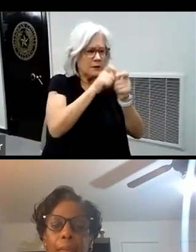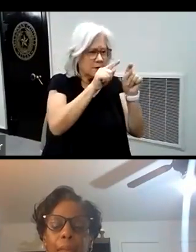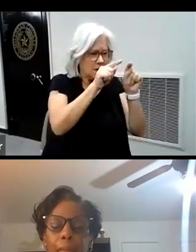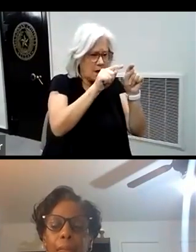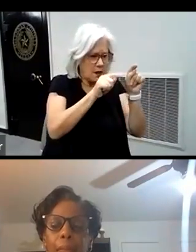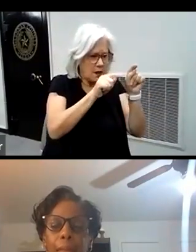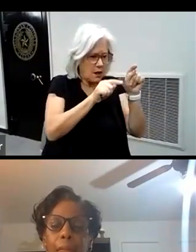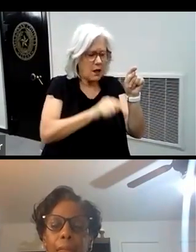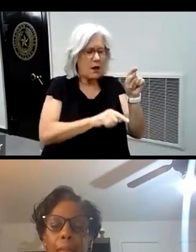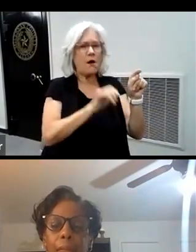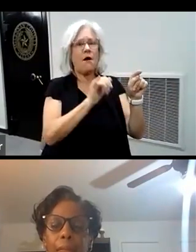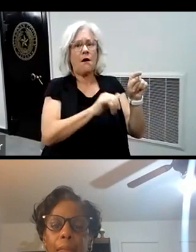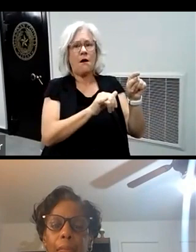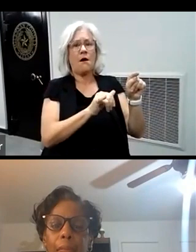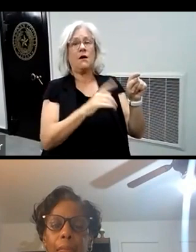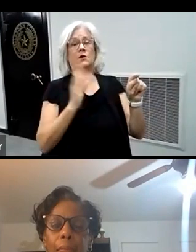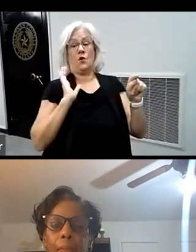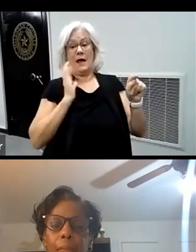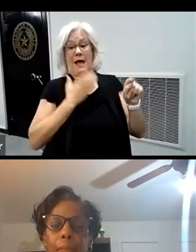all in here.